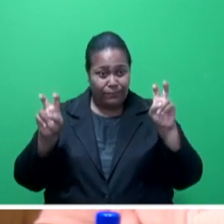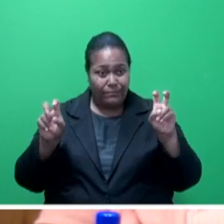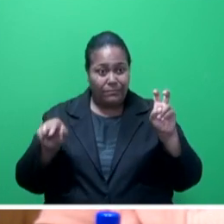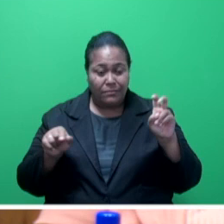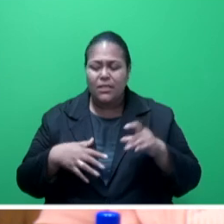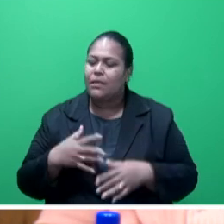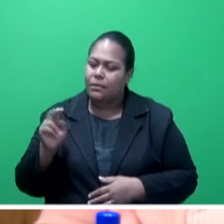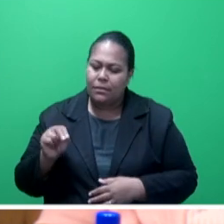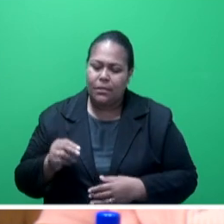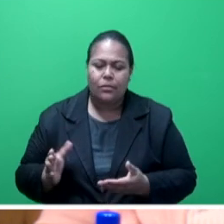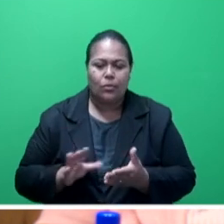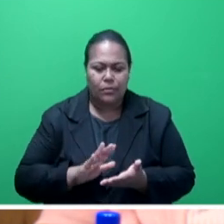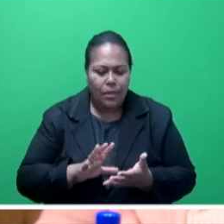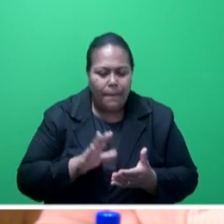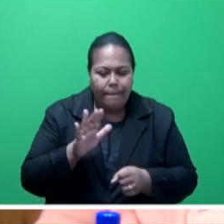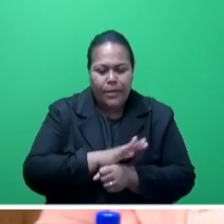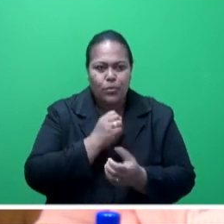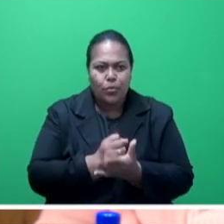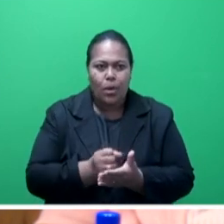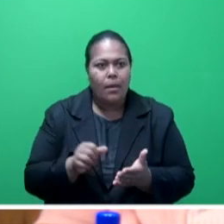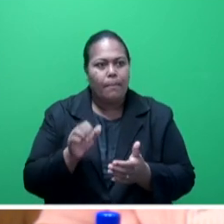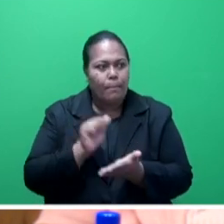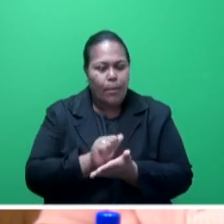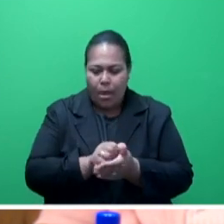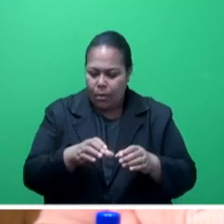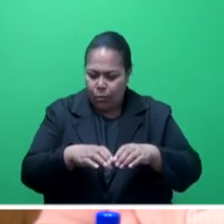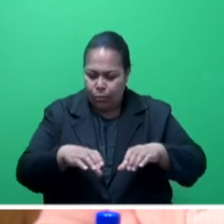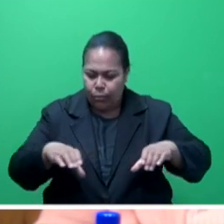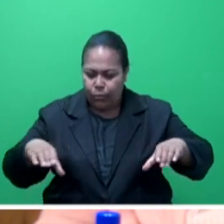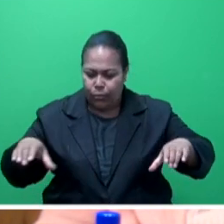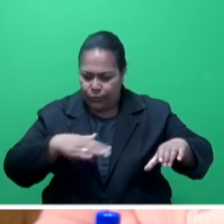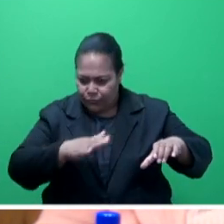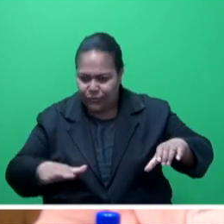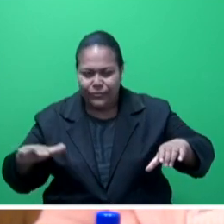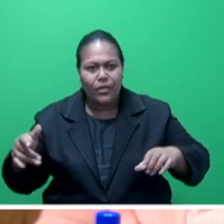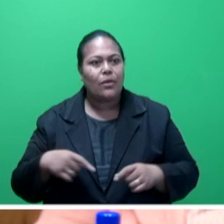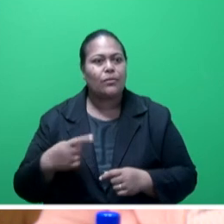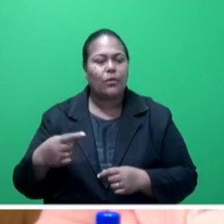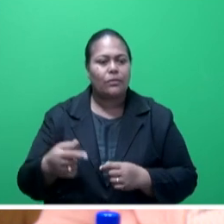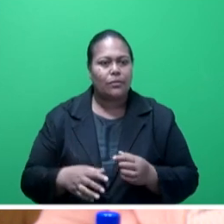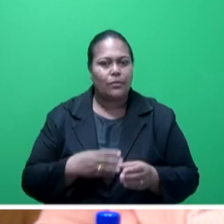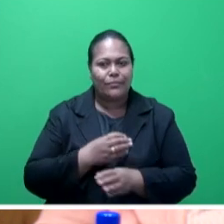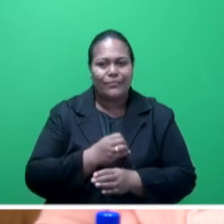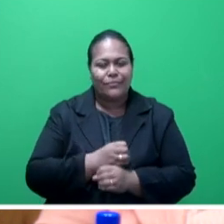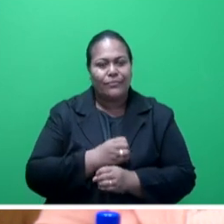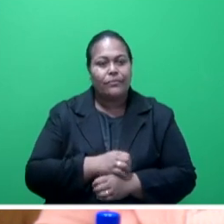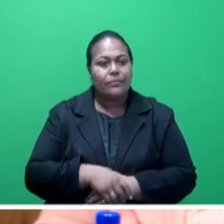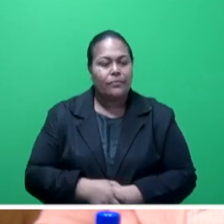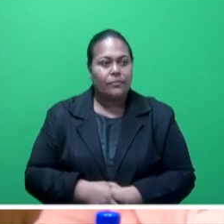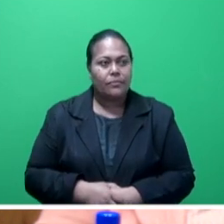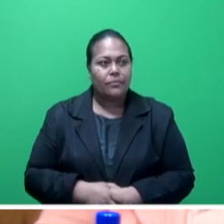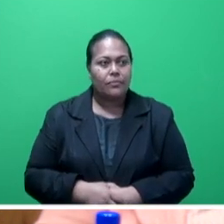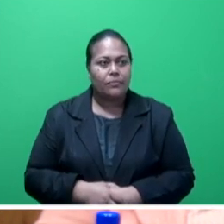and automation of the water and wastewater systems to increase efficiency and optimize operations. WEF is